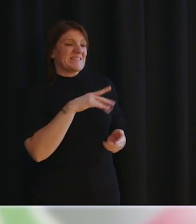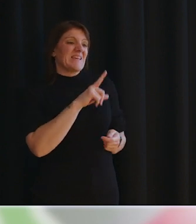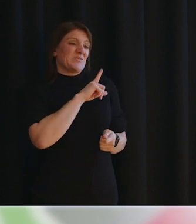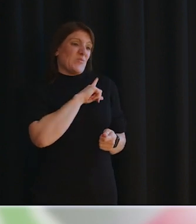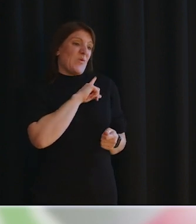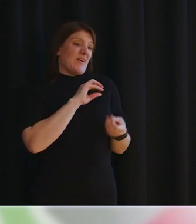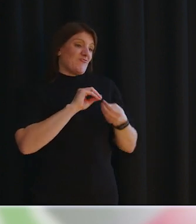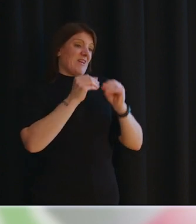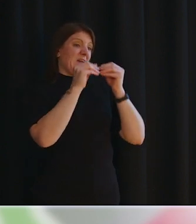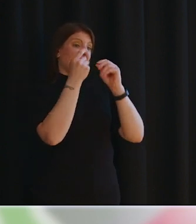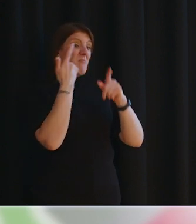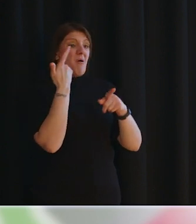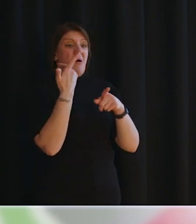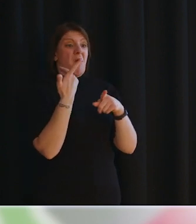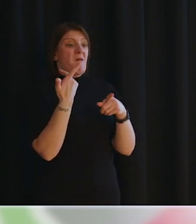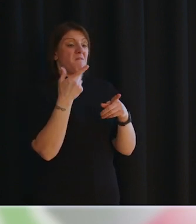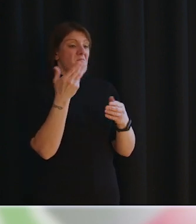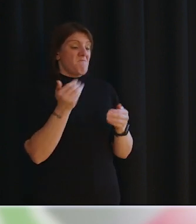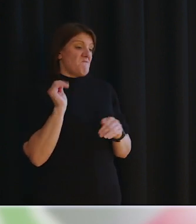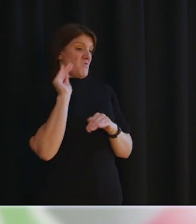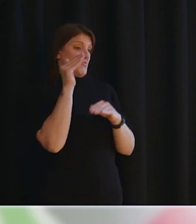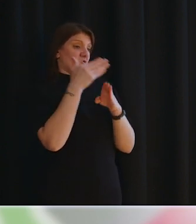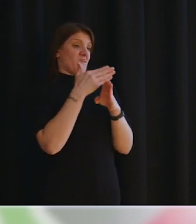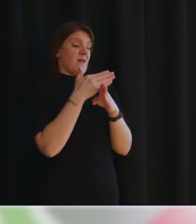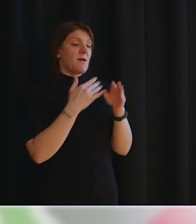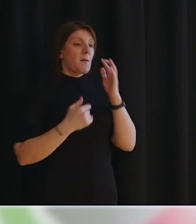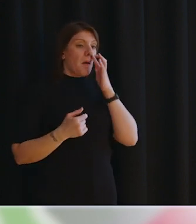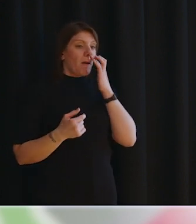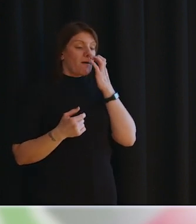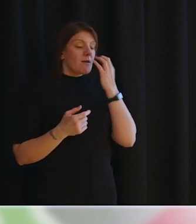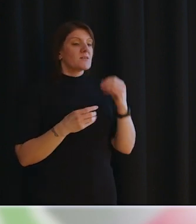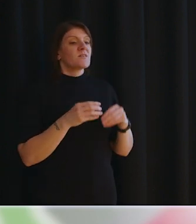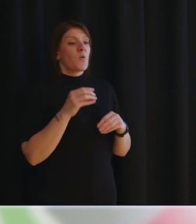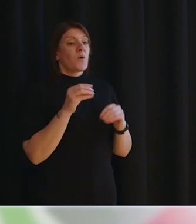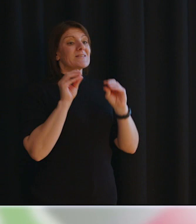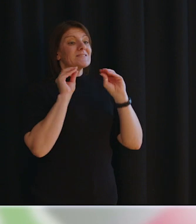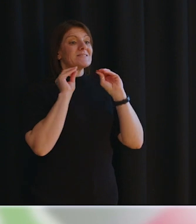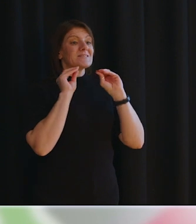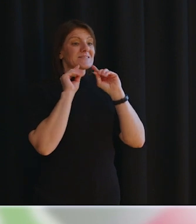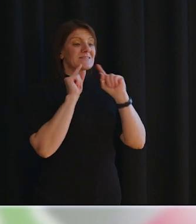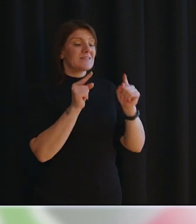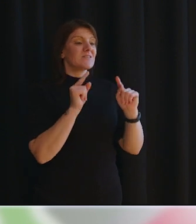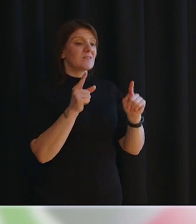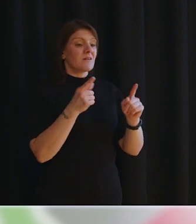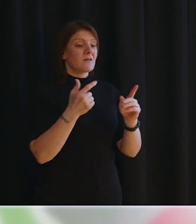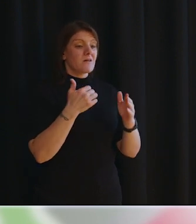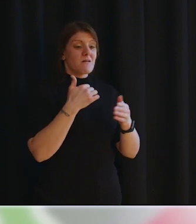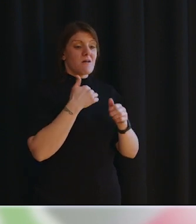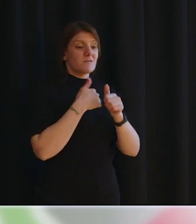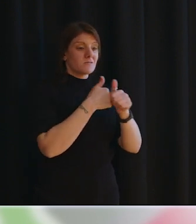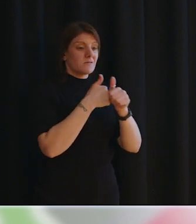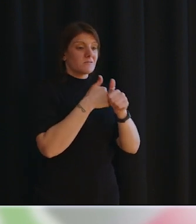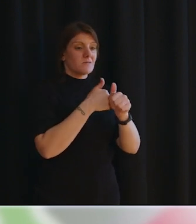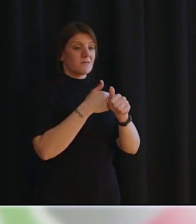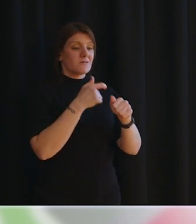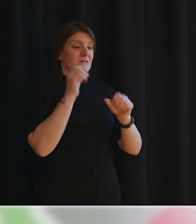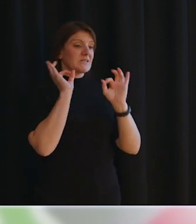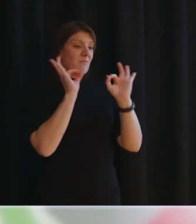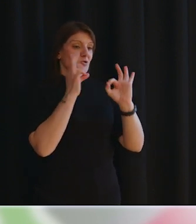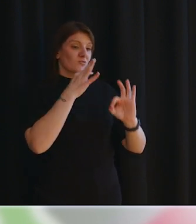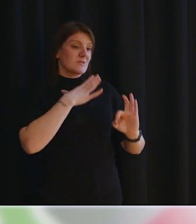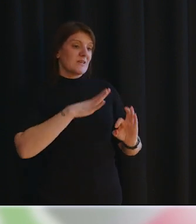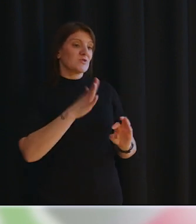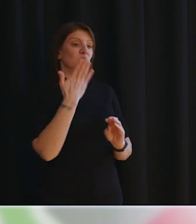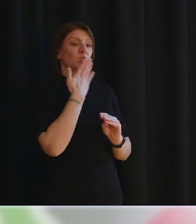career. So I've got a degree in education studies. I was a teaching assistant at a special needs school, became a teacher, special